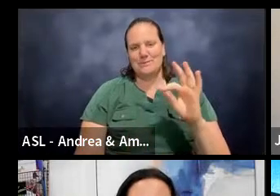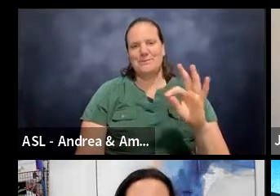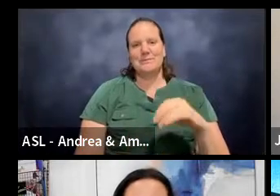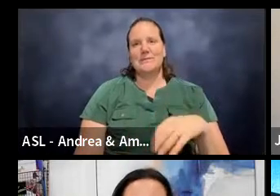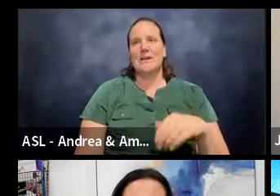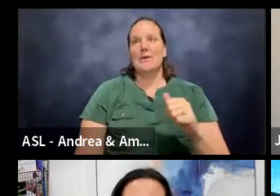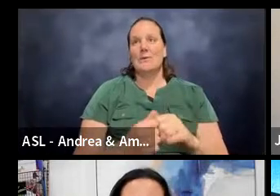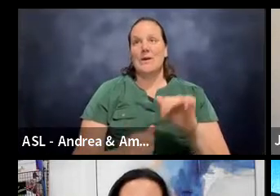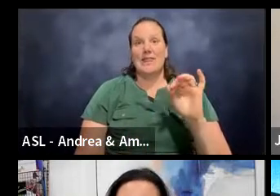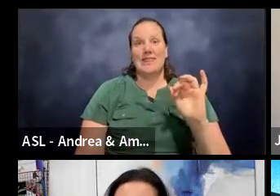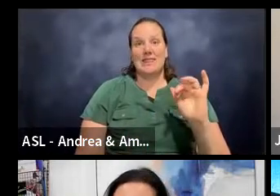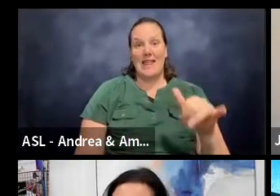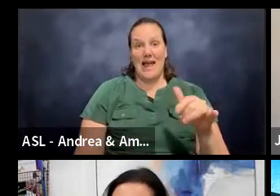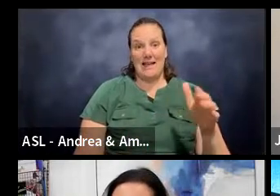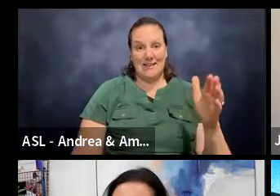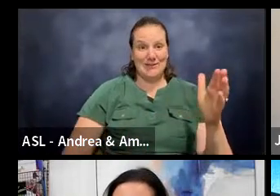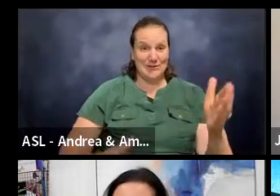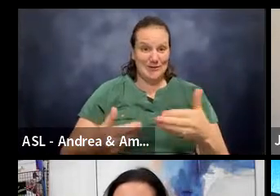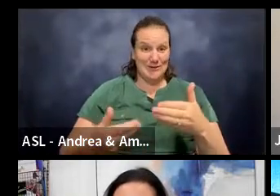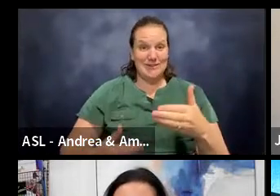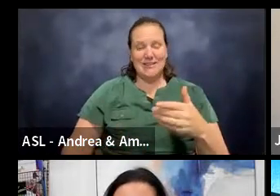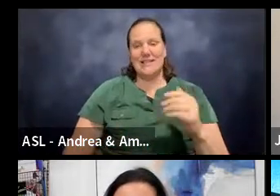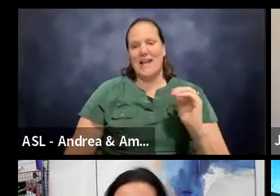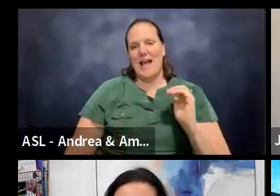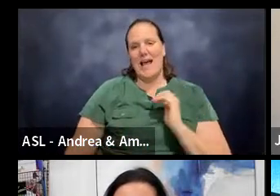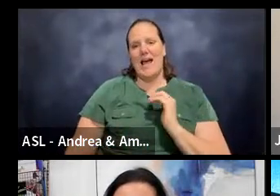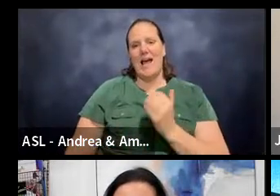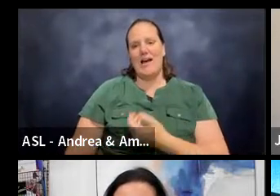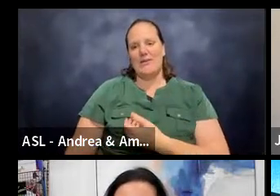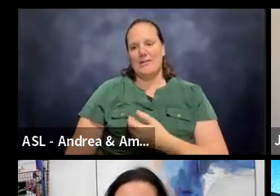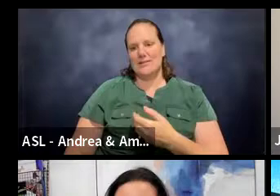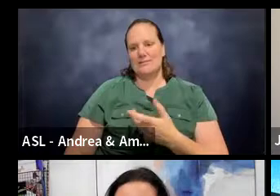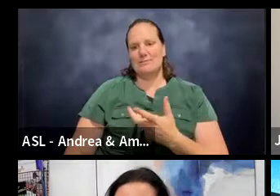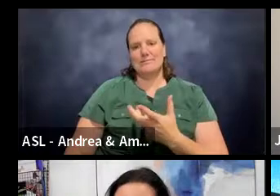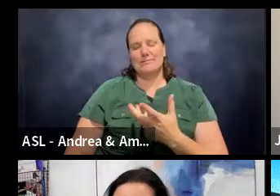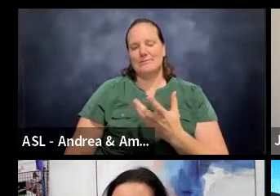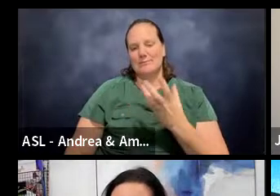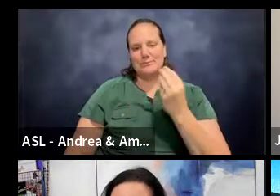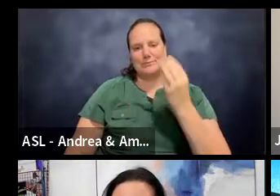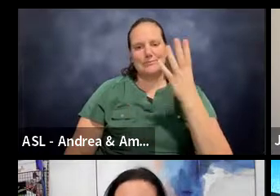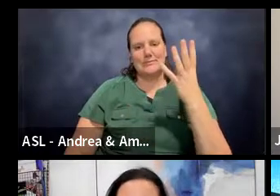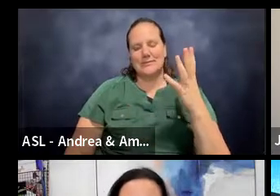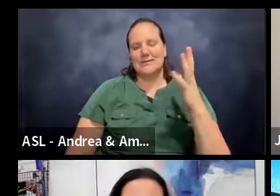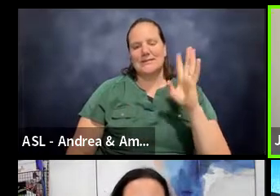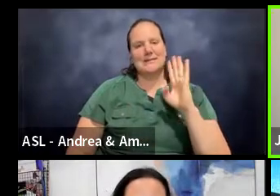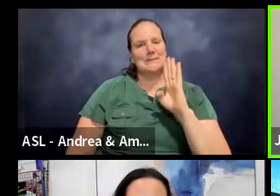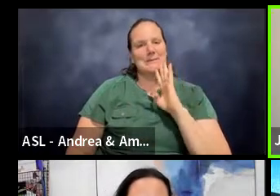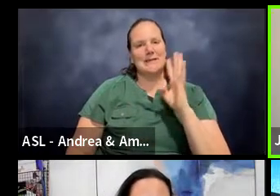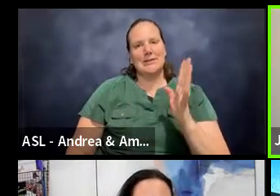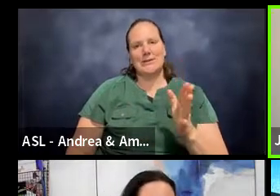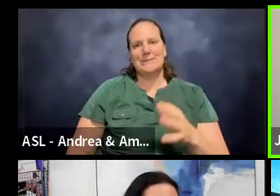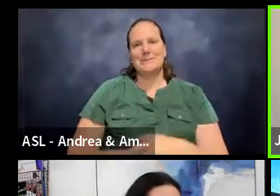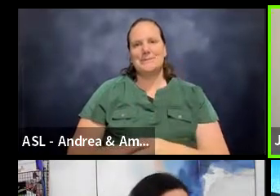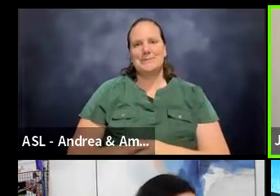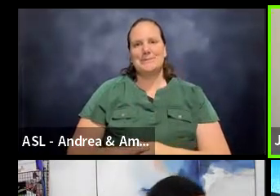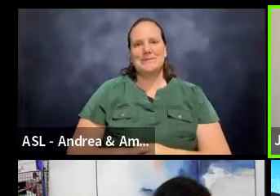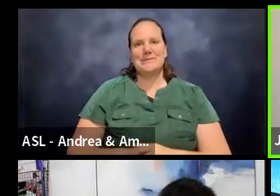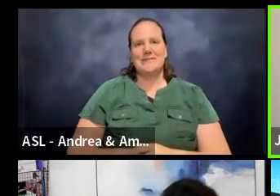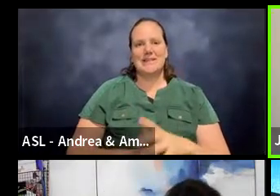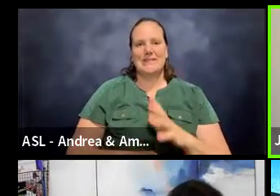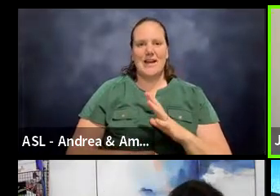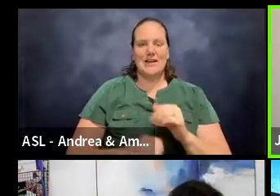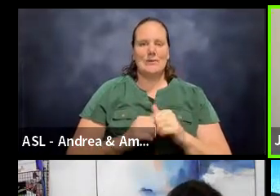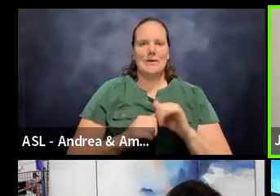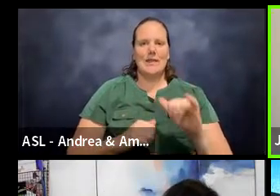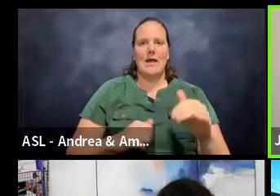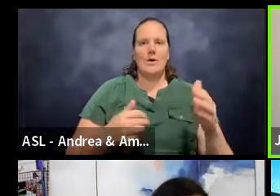that, Johnell, you're introducing our always beloved next speaker. Great. Thank you so much. With that, we like